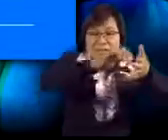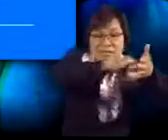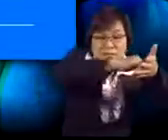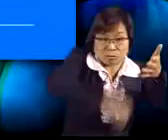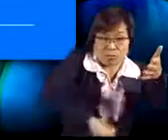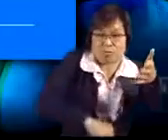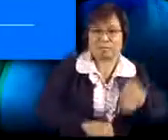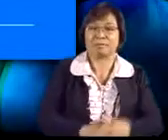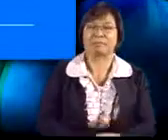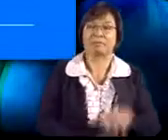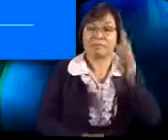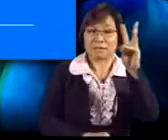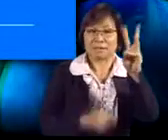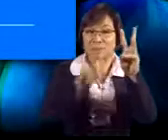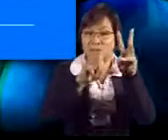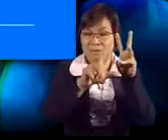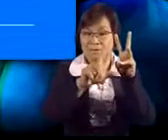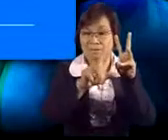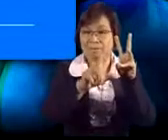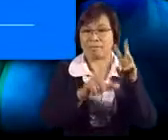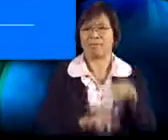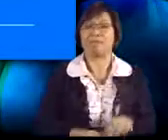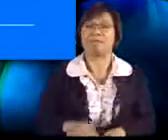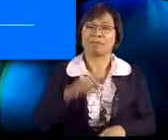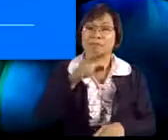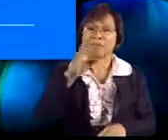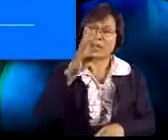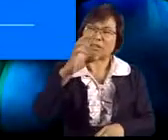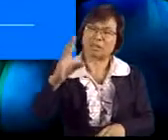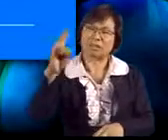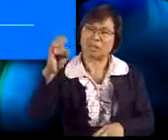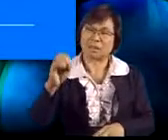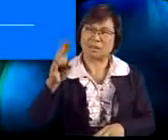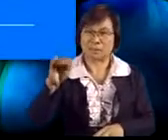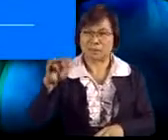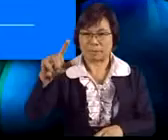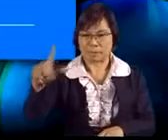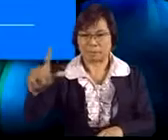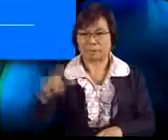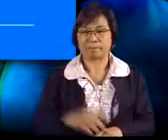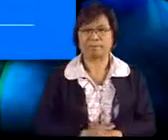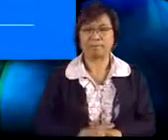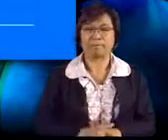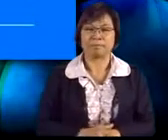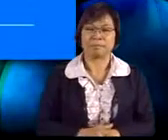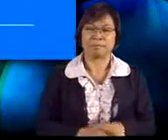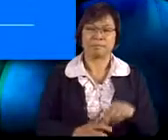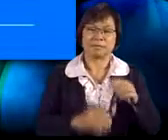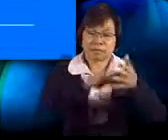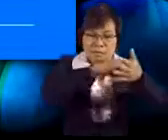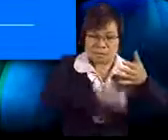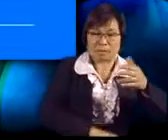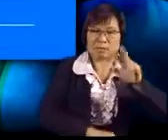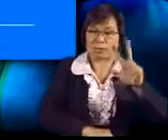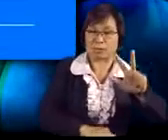it. 6 liters and 670 milliliters